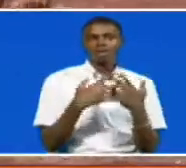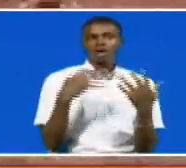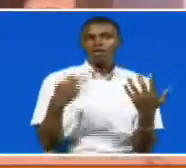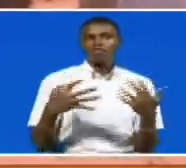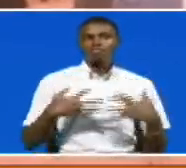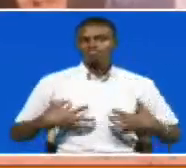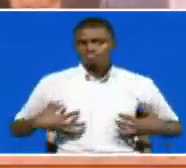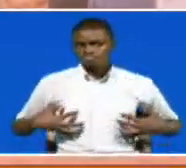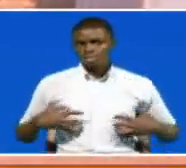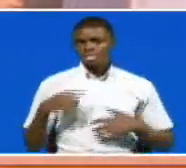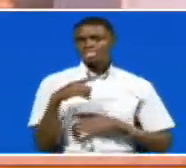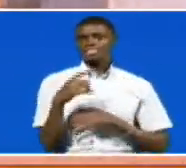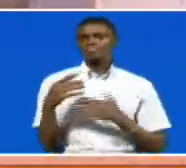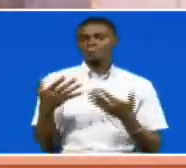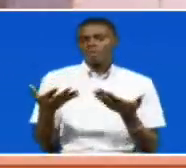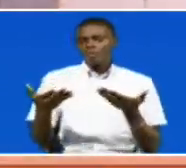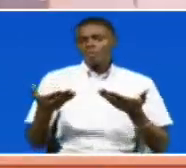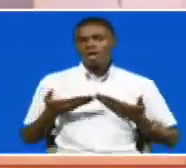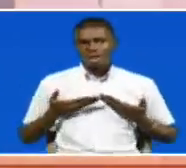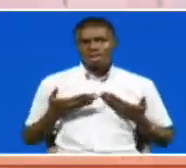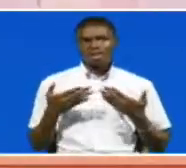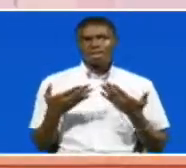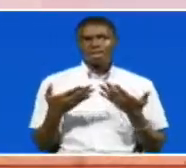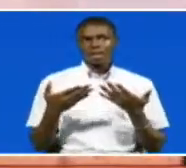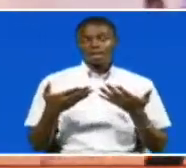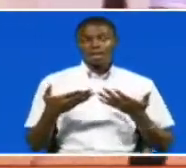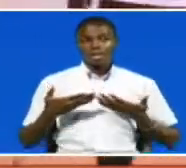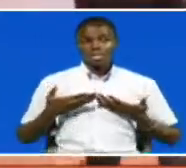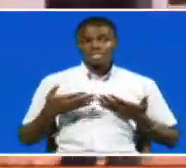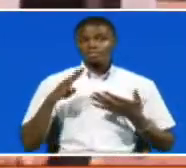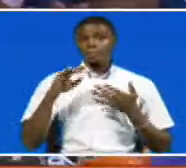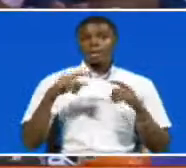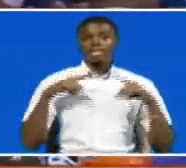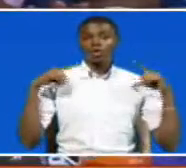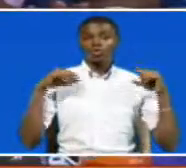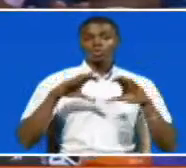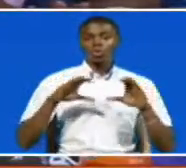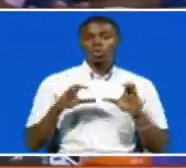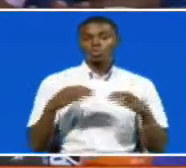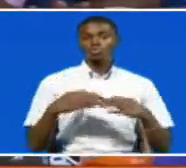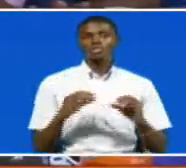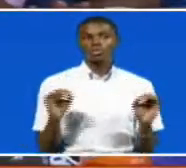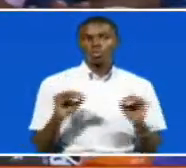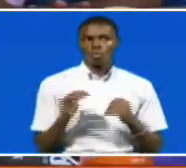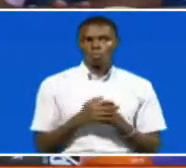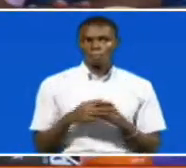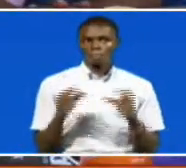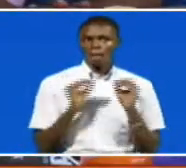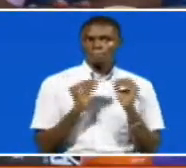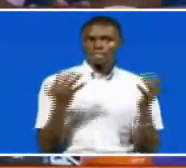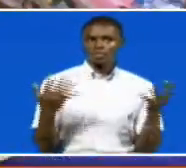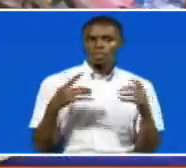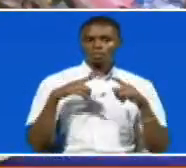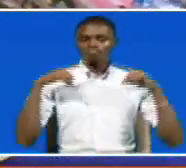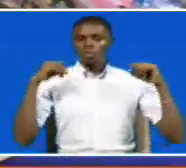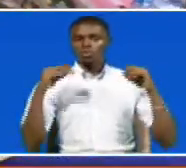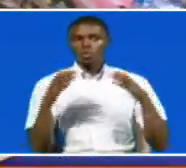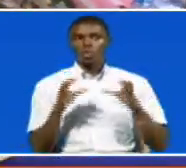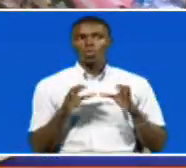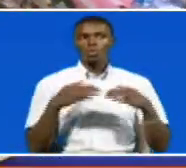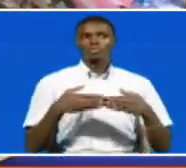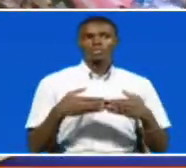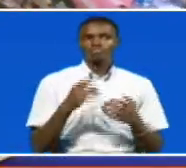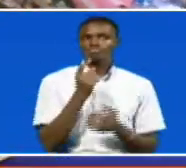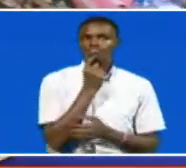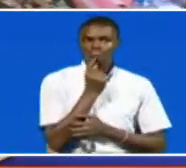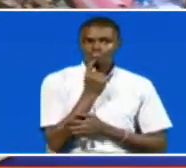refugees has not been well received among the host community. In this town hall meeting where the host community, the